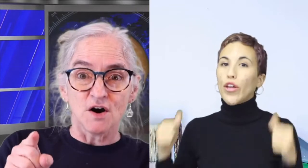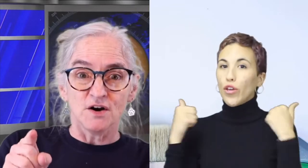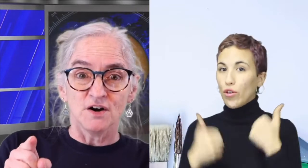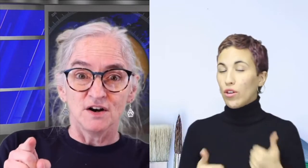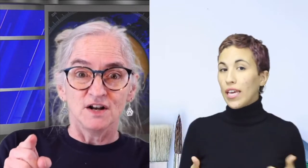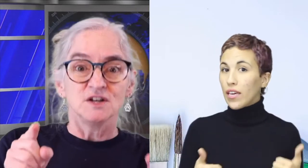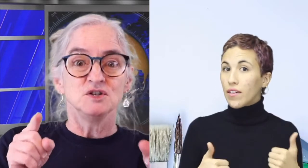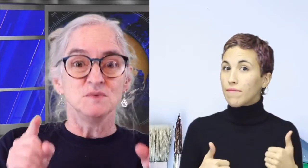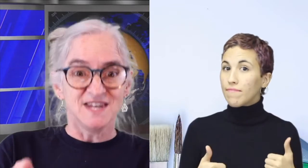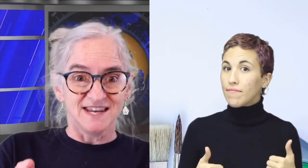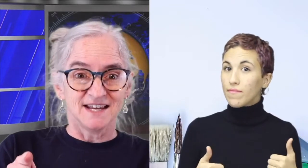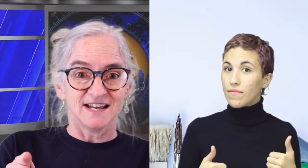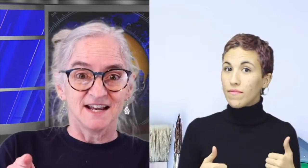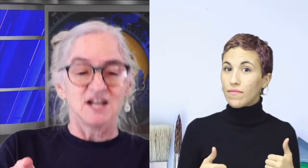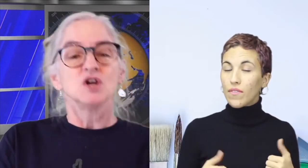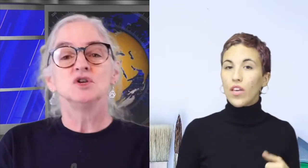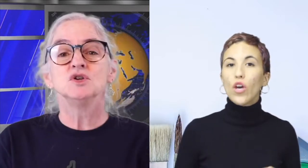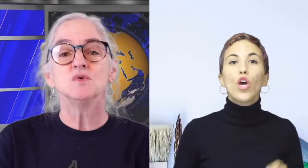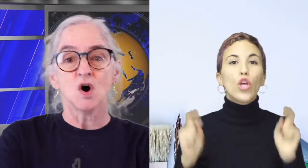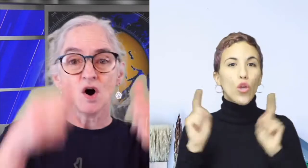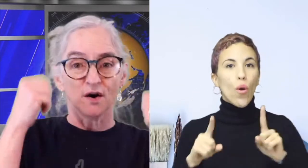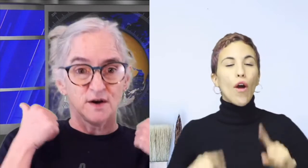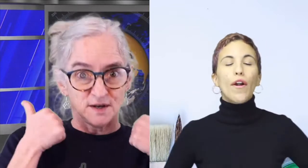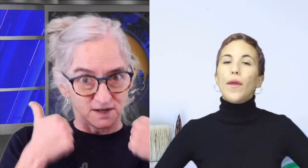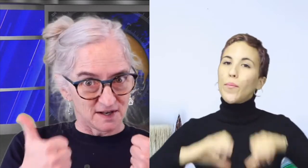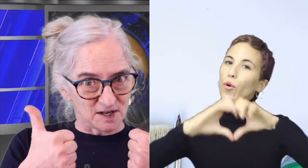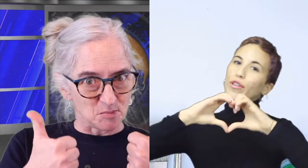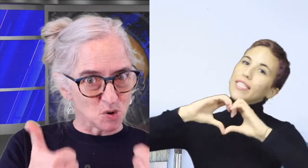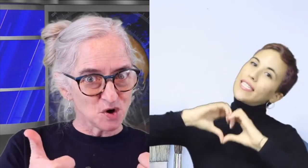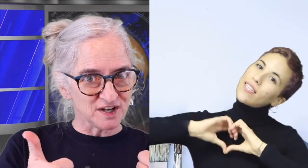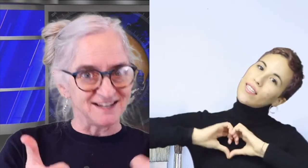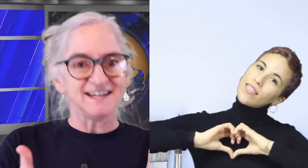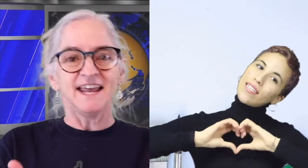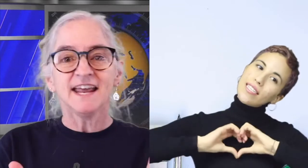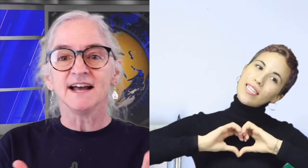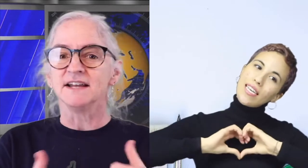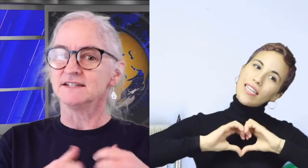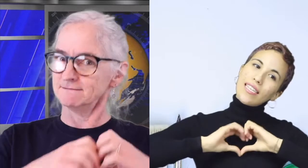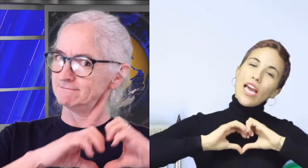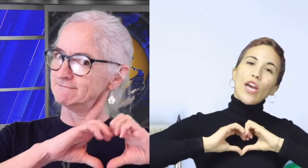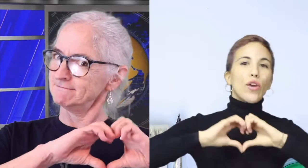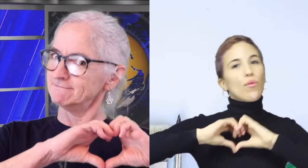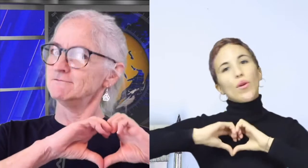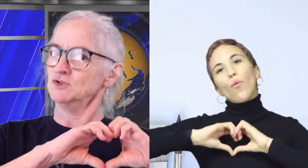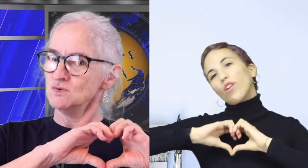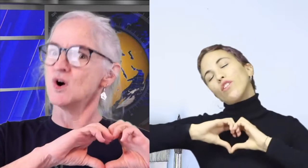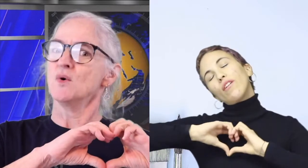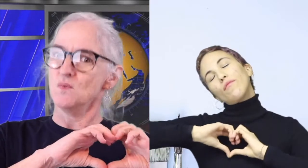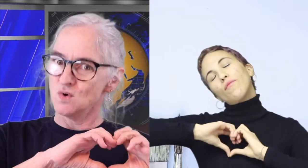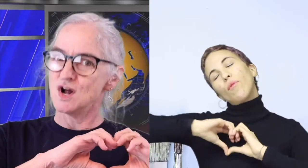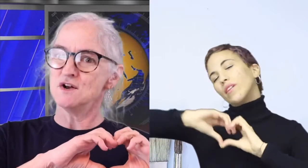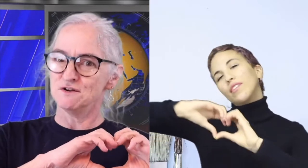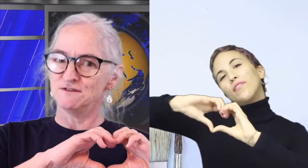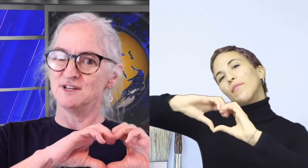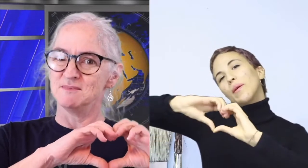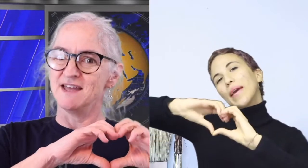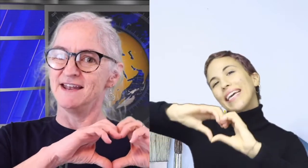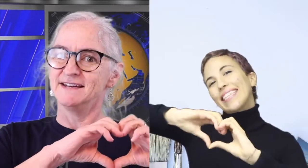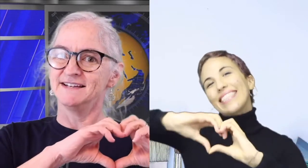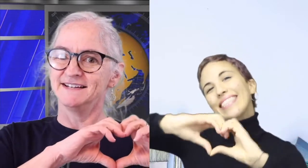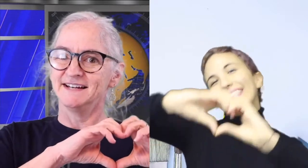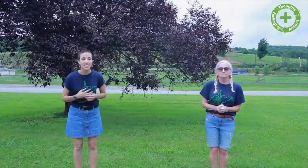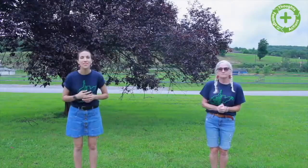are unique. You are important. And you are wonderful.